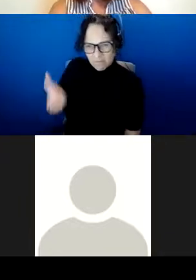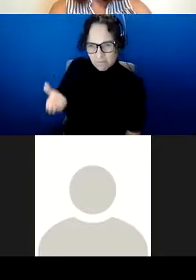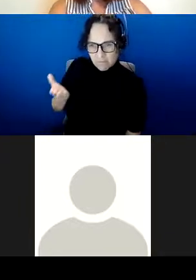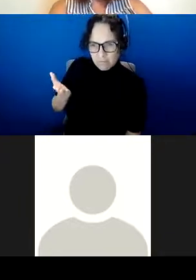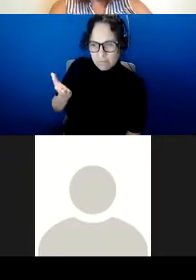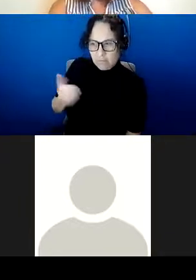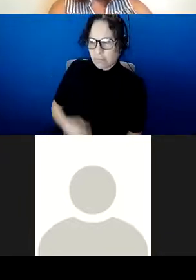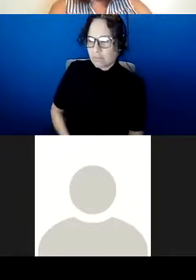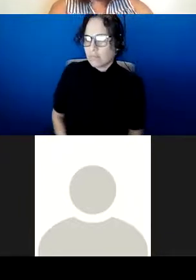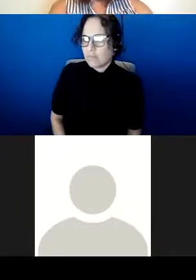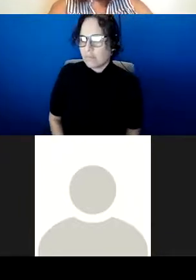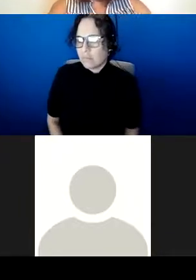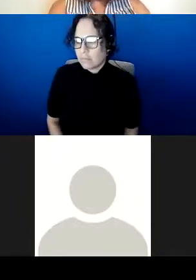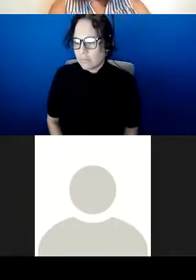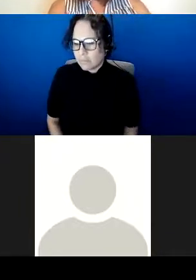more.